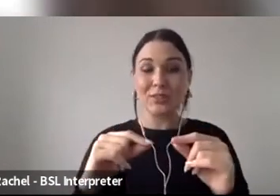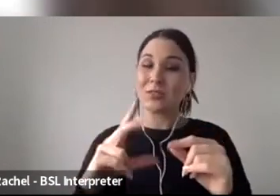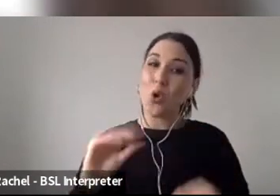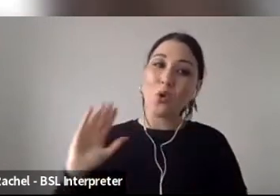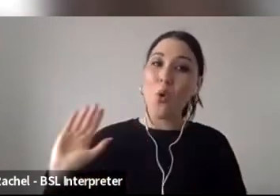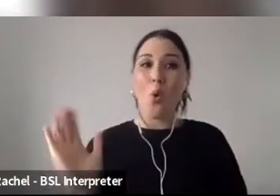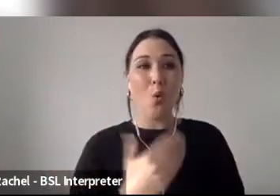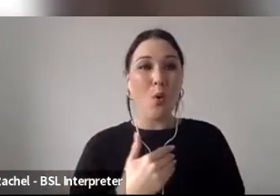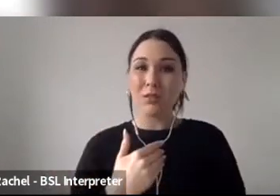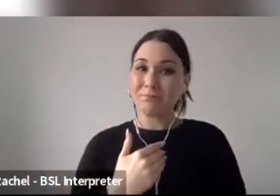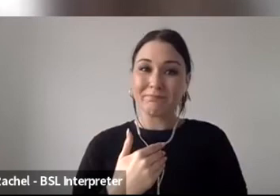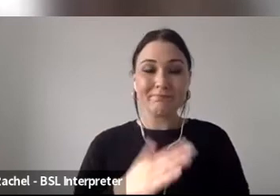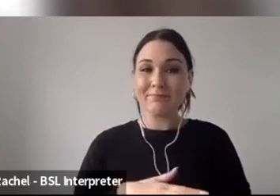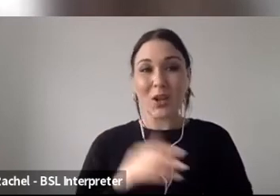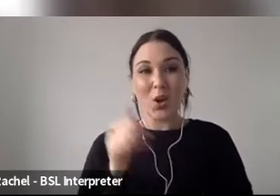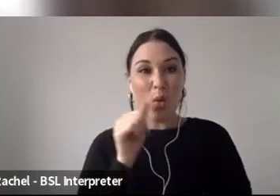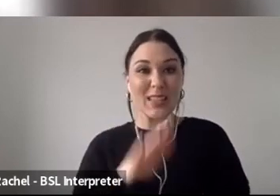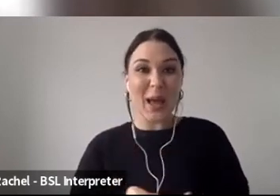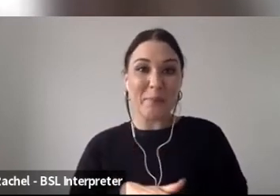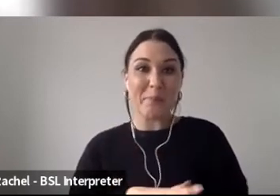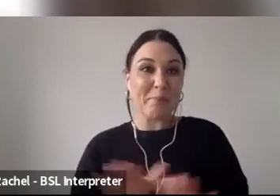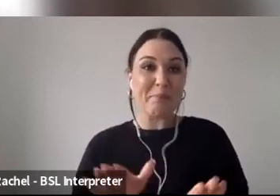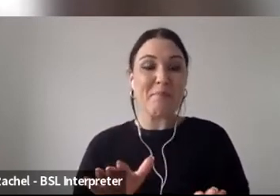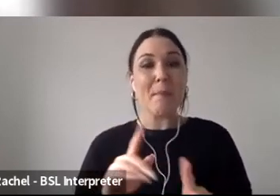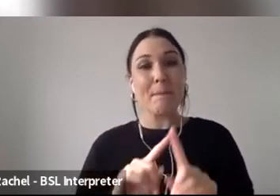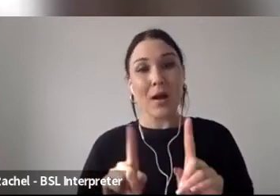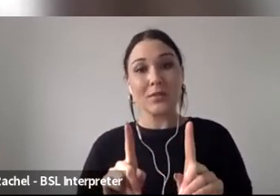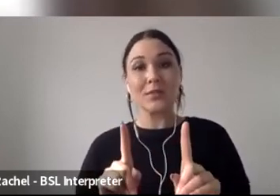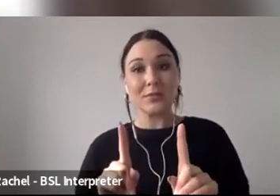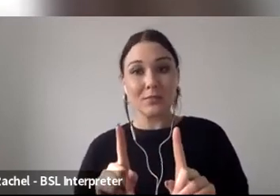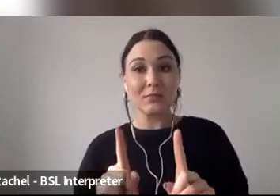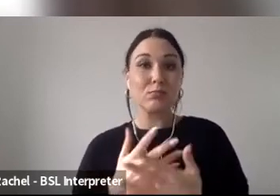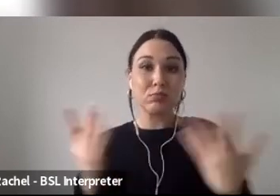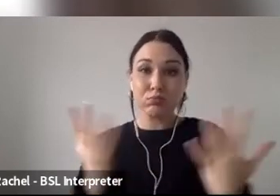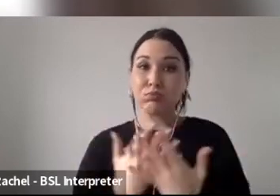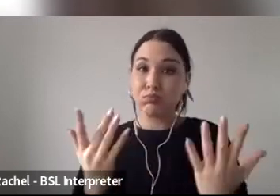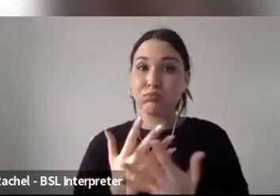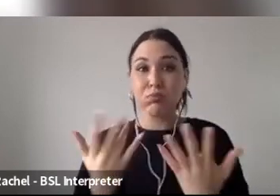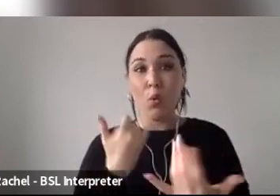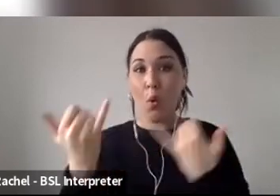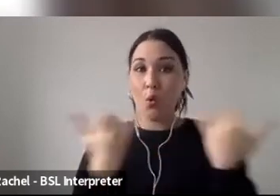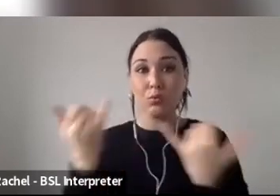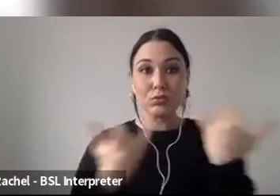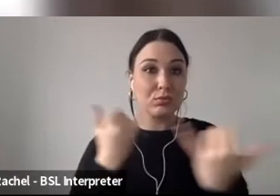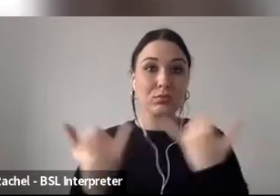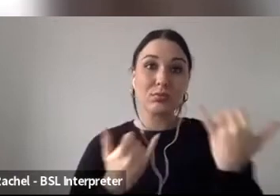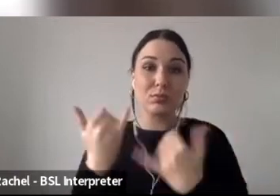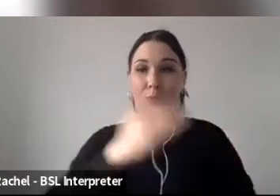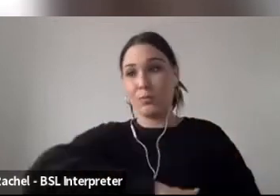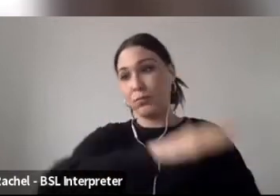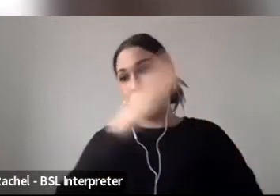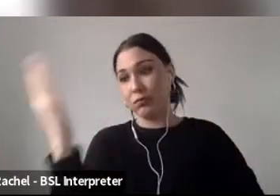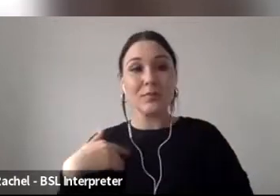time, but particularly if I've been on lots of calls during the day. So closed captions in either